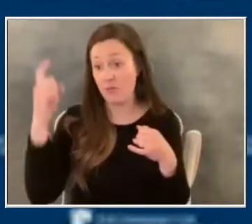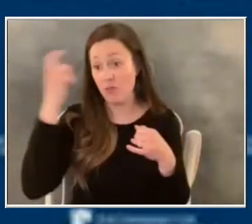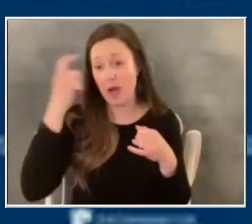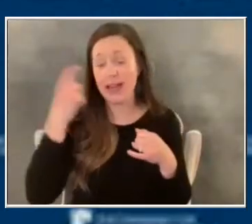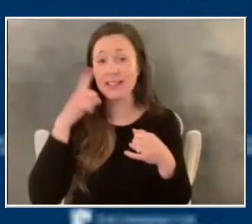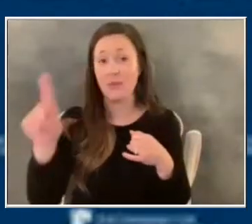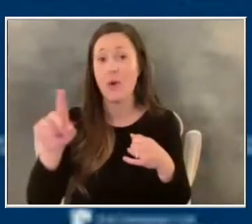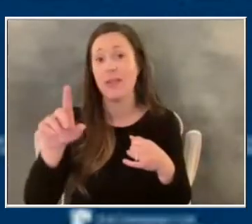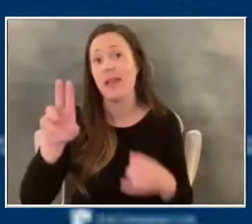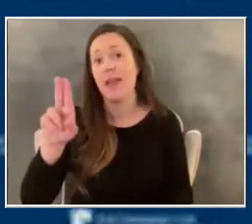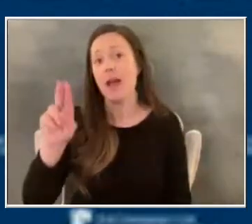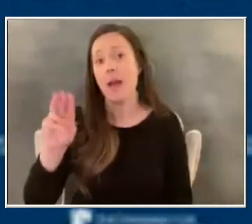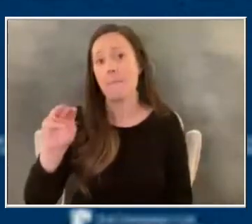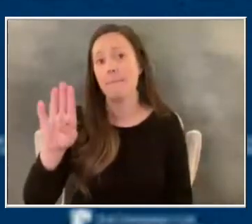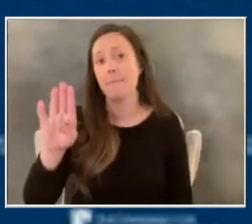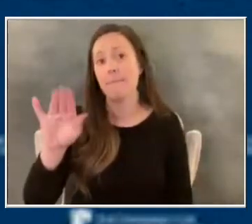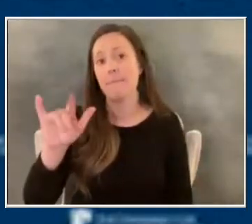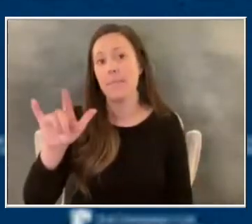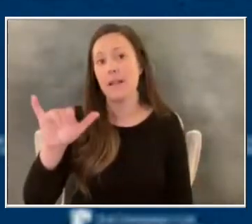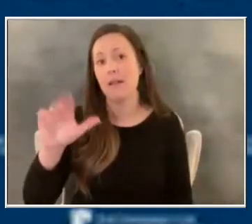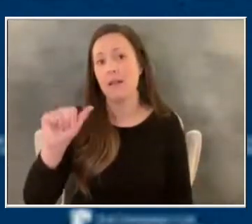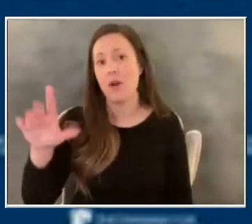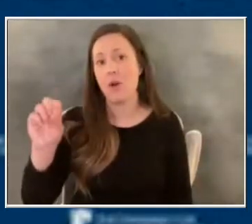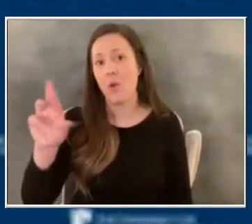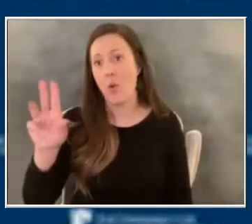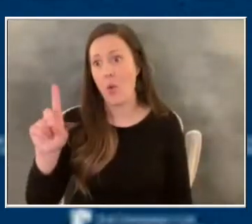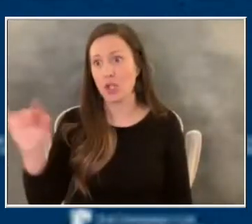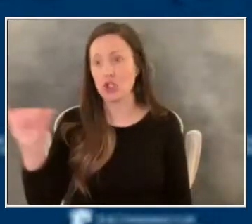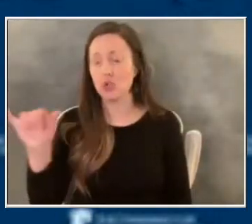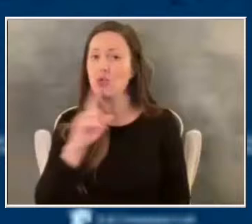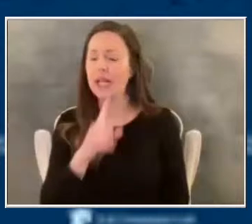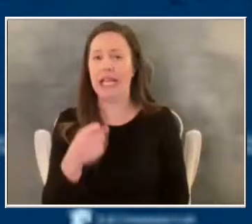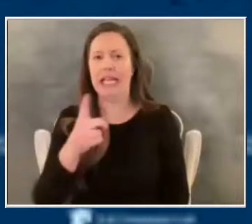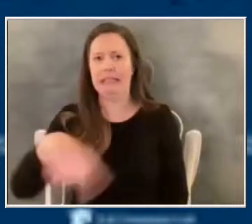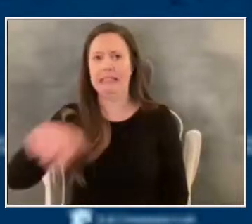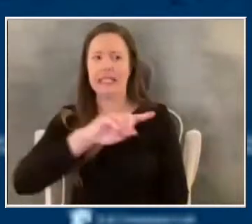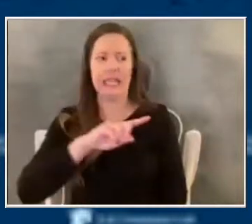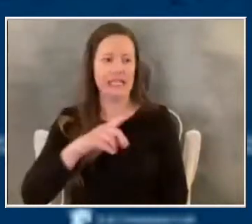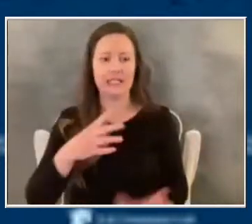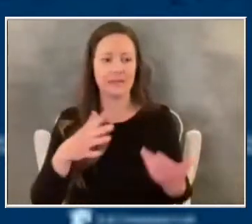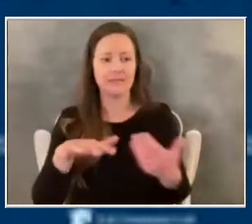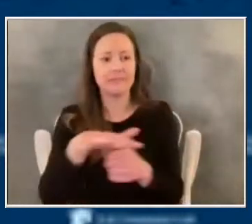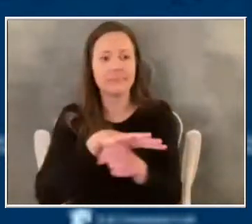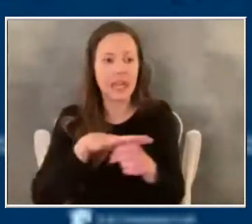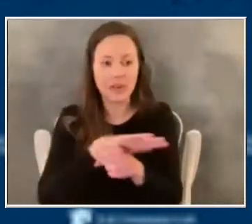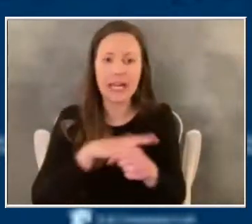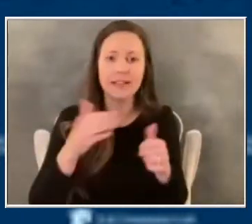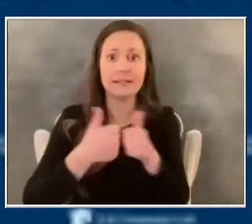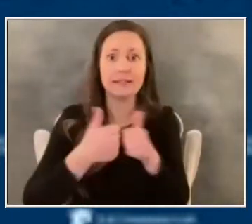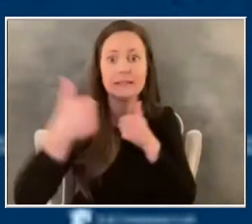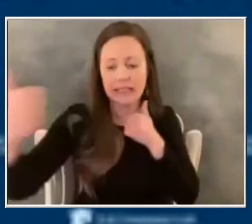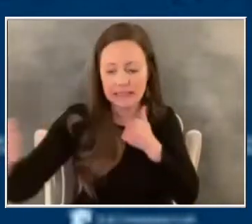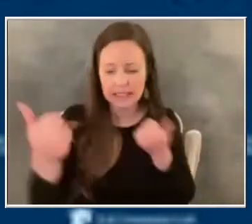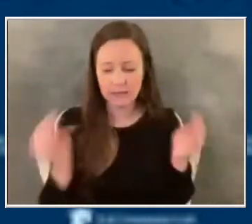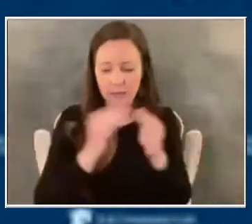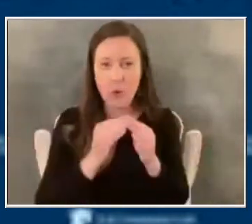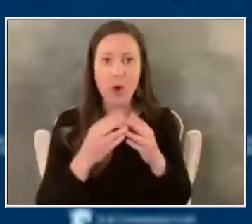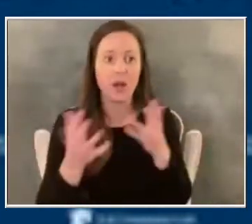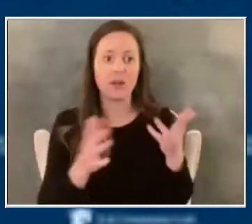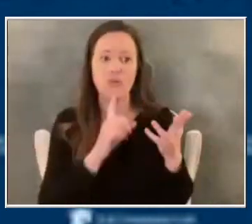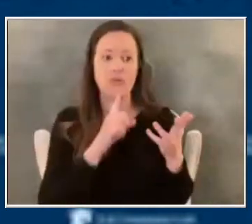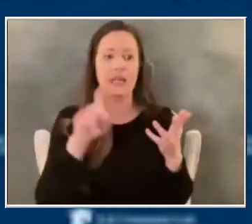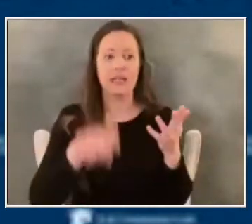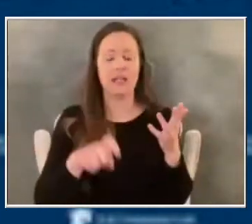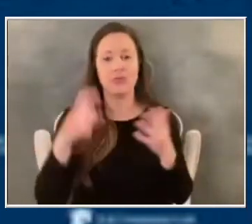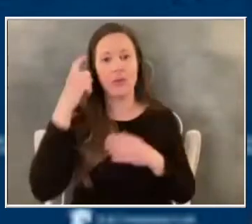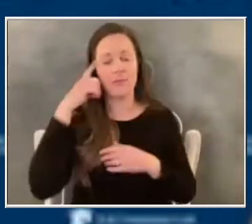think as we look at these maternity deserts widening out, the distances increasing, I think, we need to be mindful